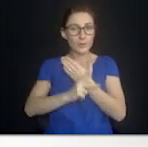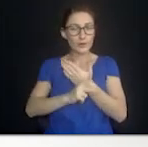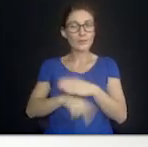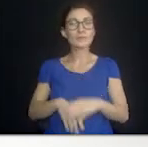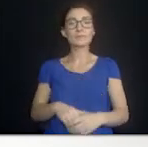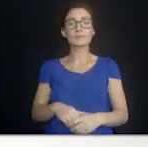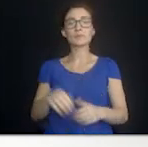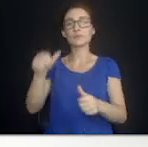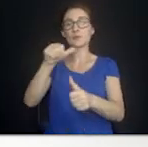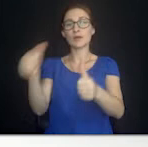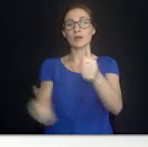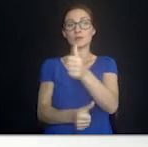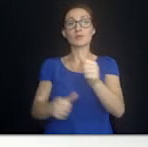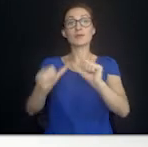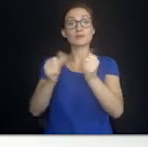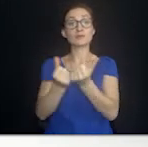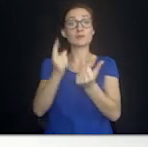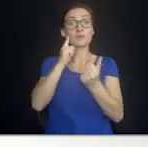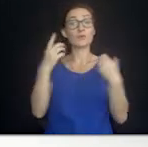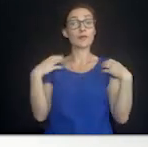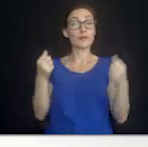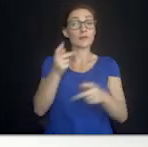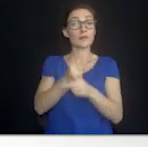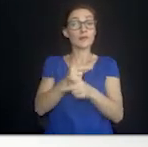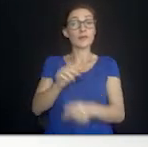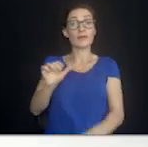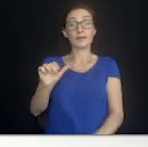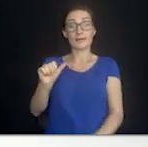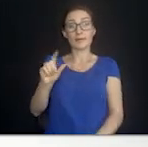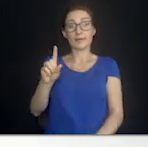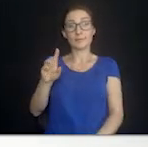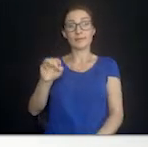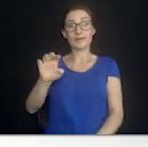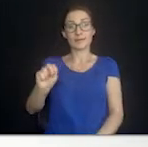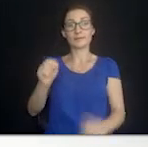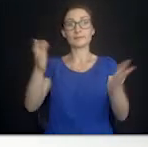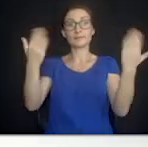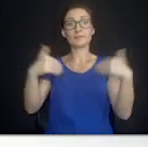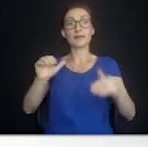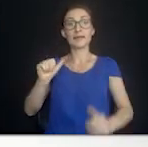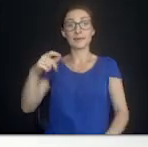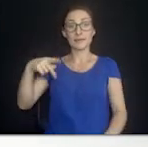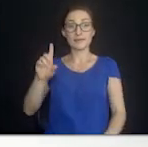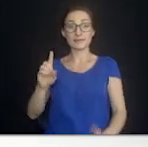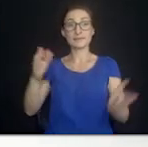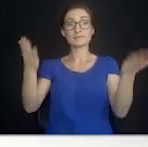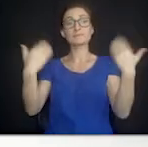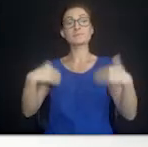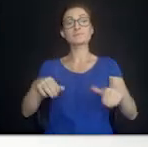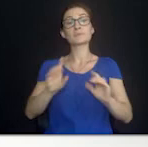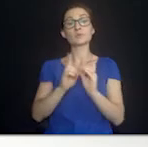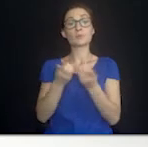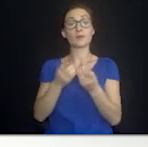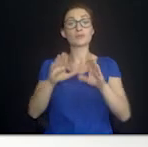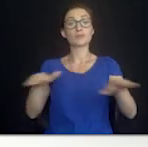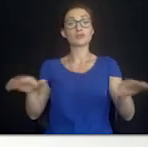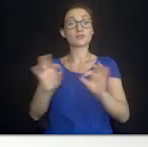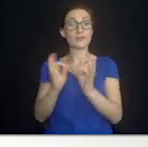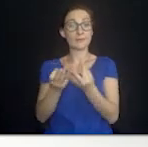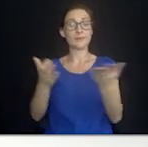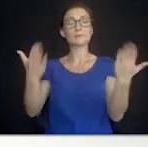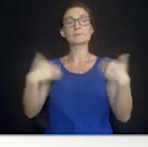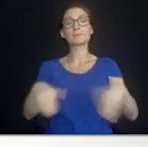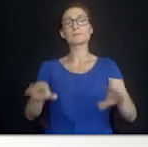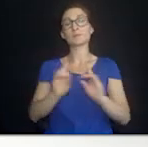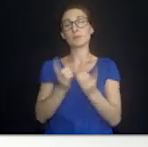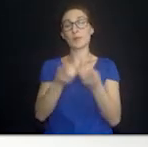these programs we'd find under the Agency for Healthcare Administration, APD, which is the Agency for Persons with Disabilities, Department of Children and